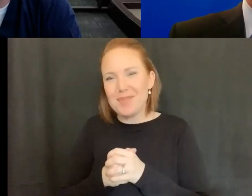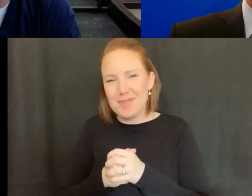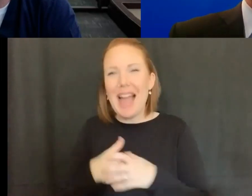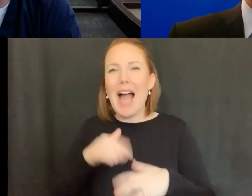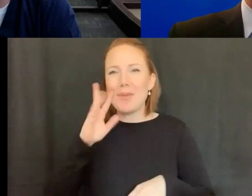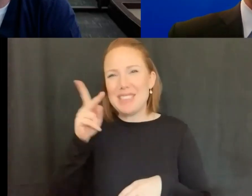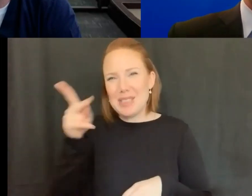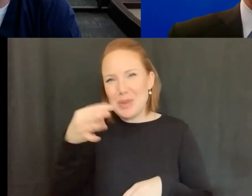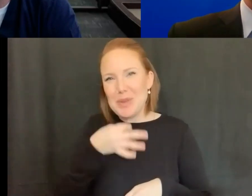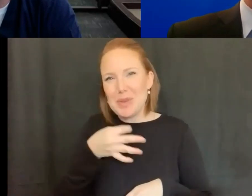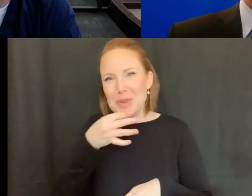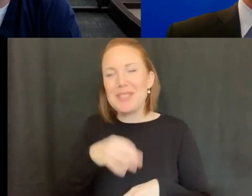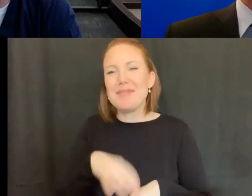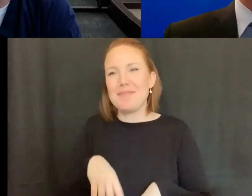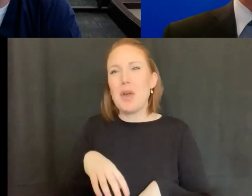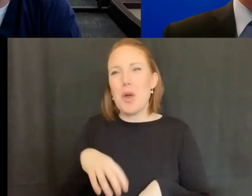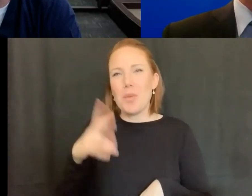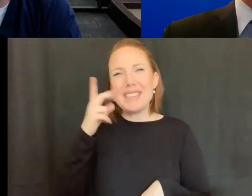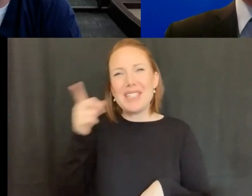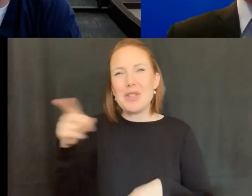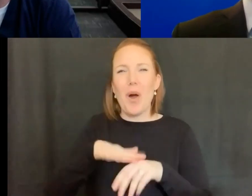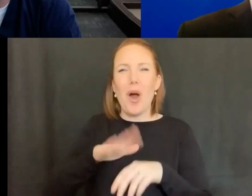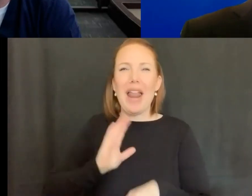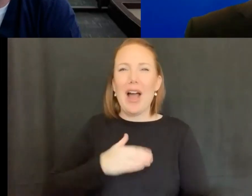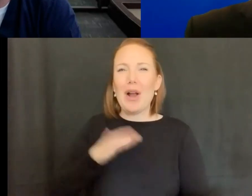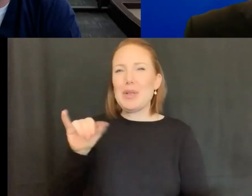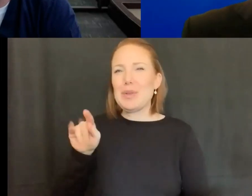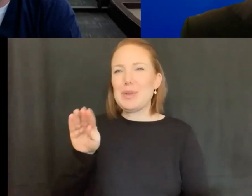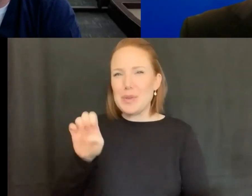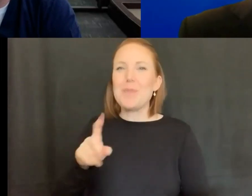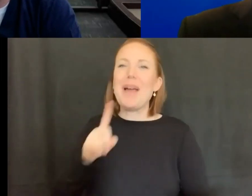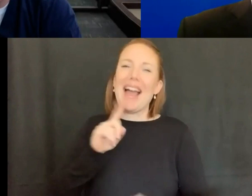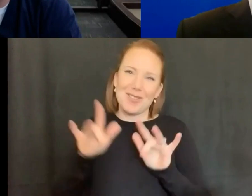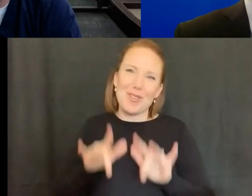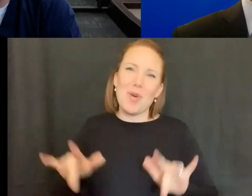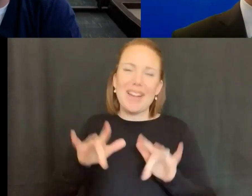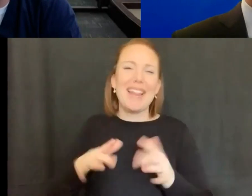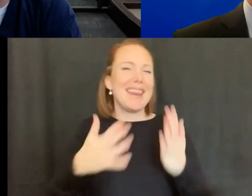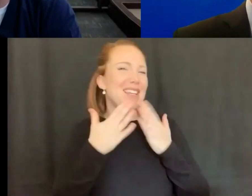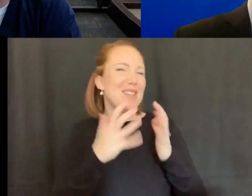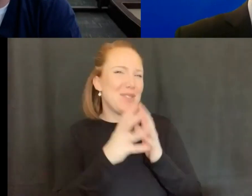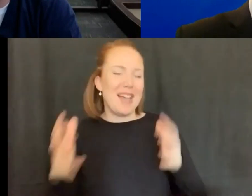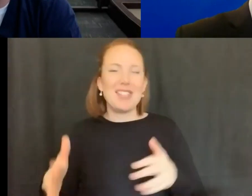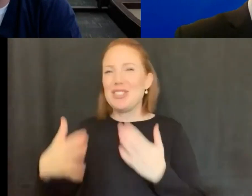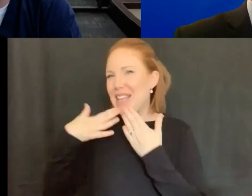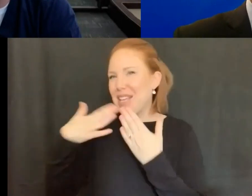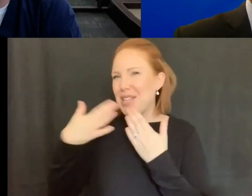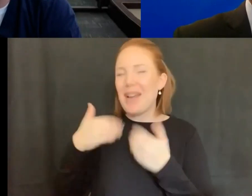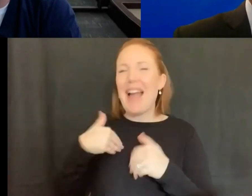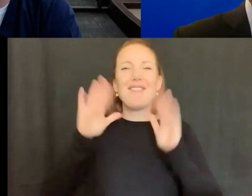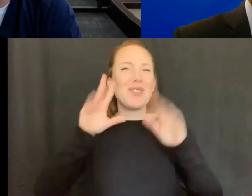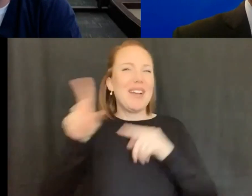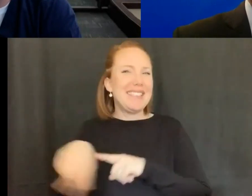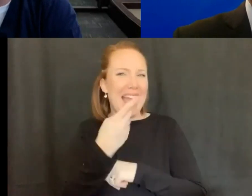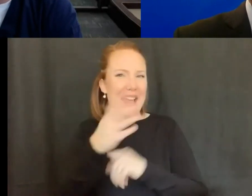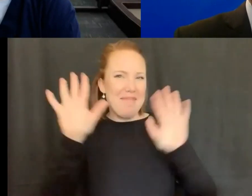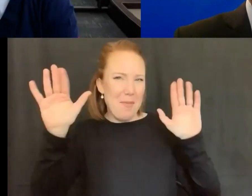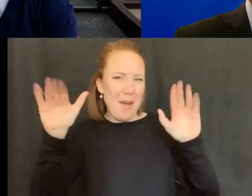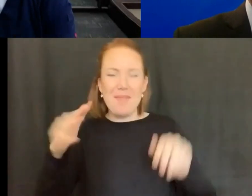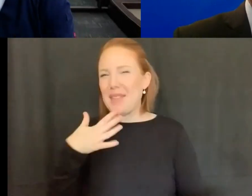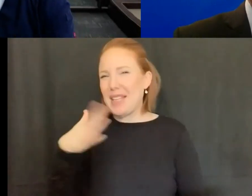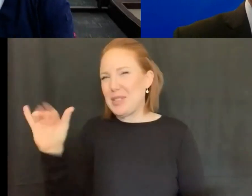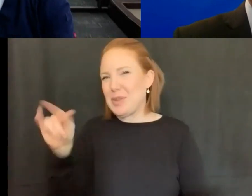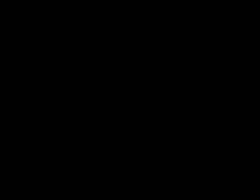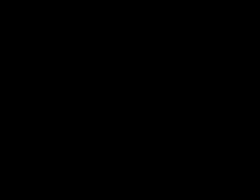soon, and we'll see you on our YouTube channel as a recording. So thanks so much, everybody. Have a great day. You too.